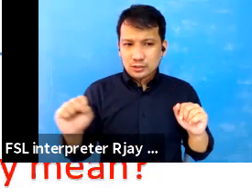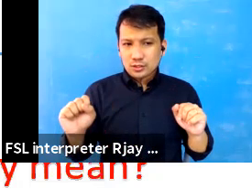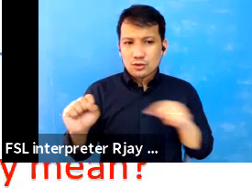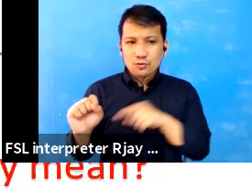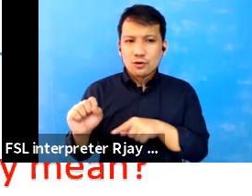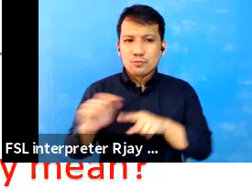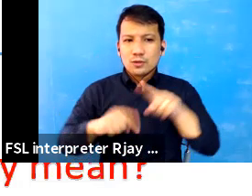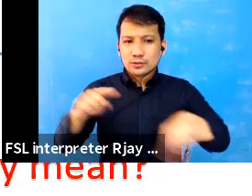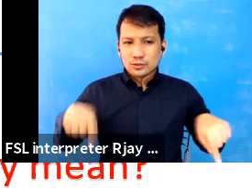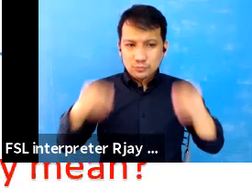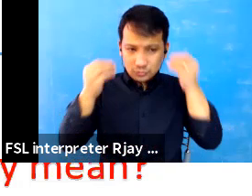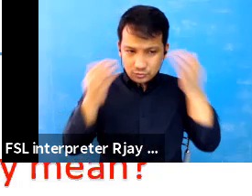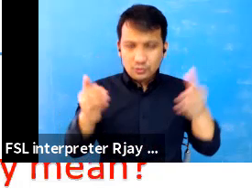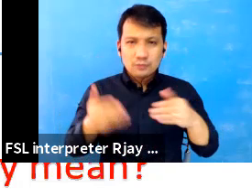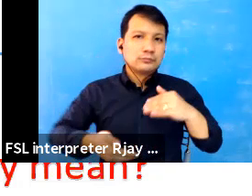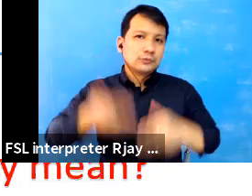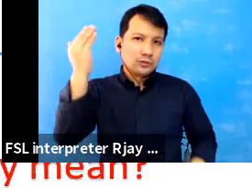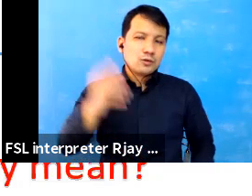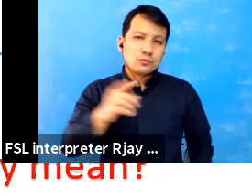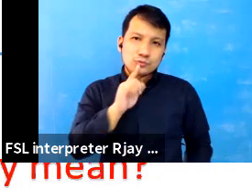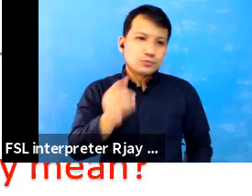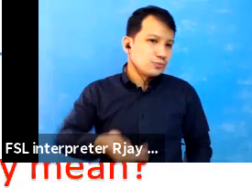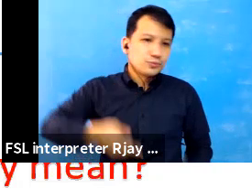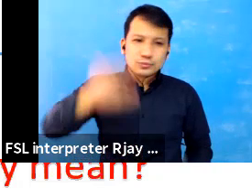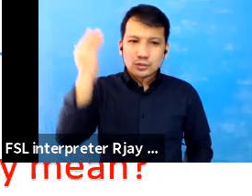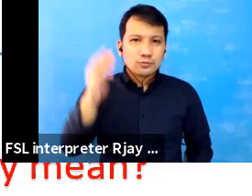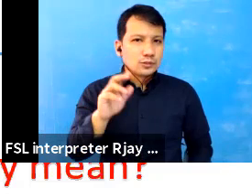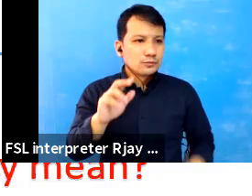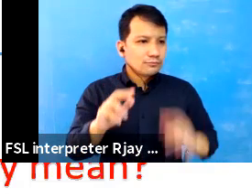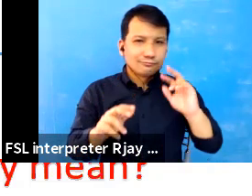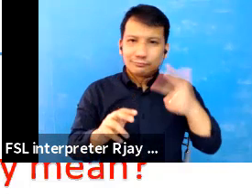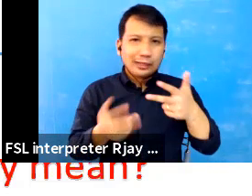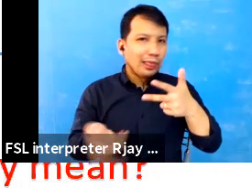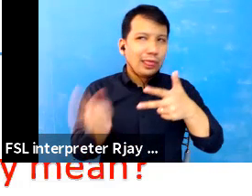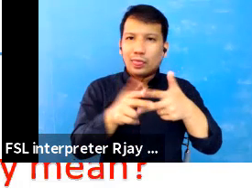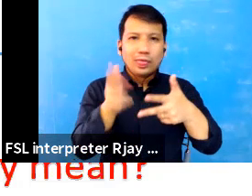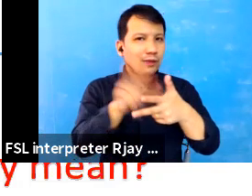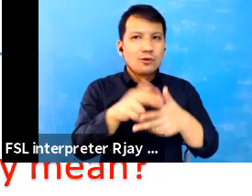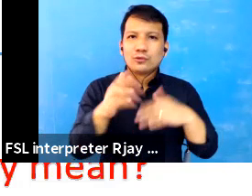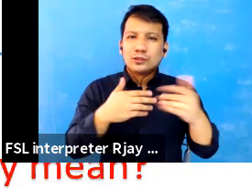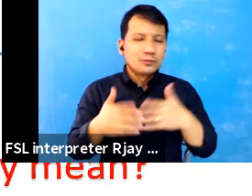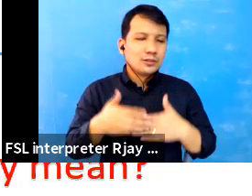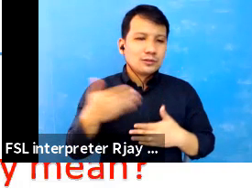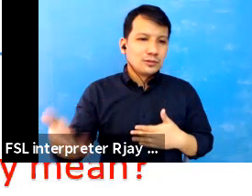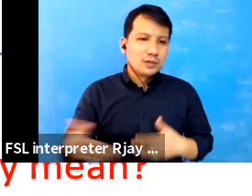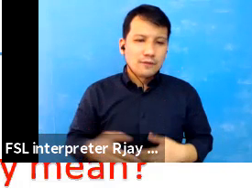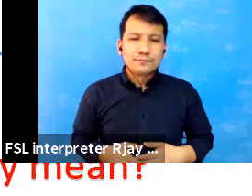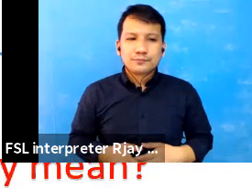that the differences are high, fourfold, threefold, and so on. So